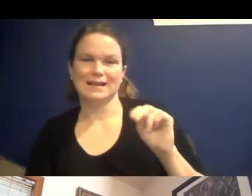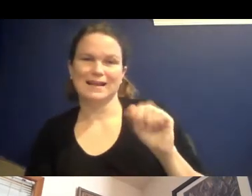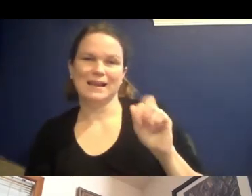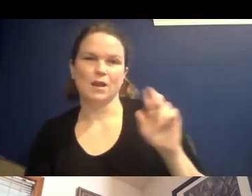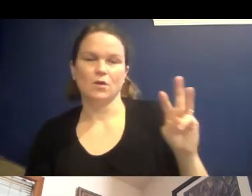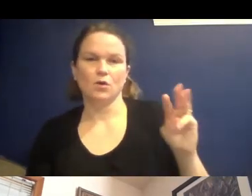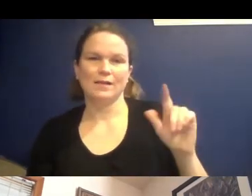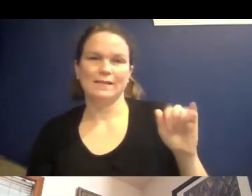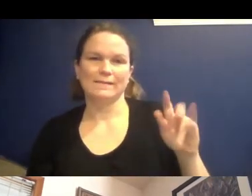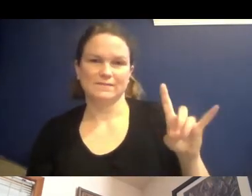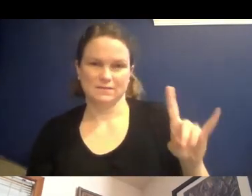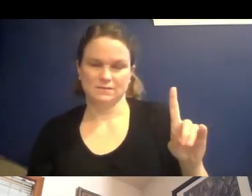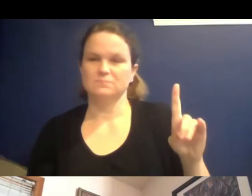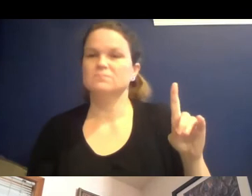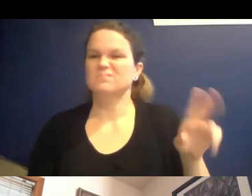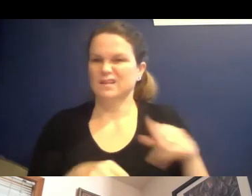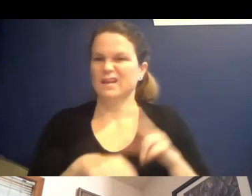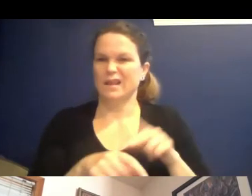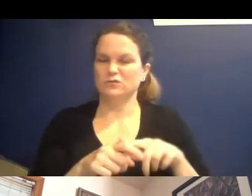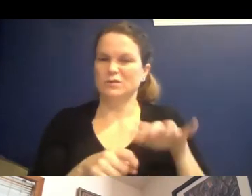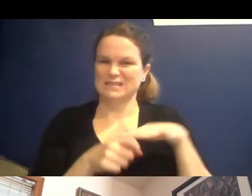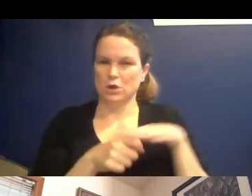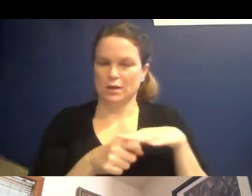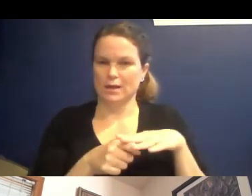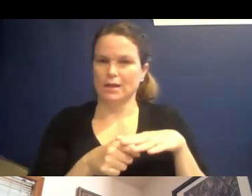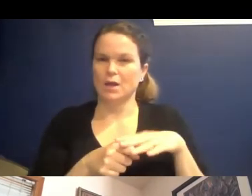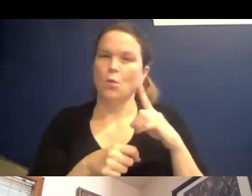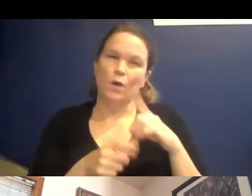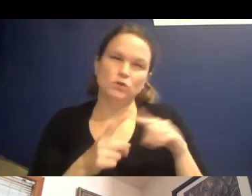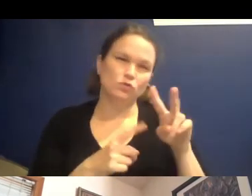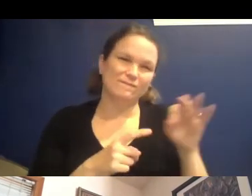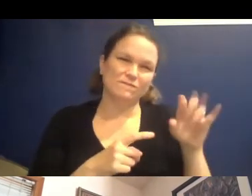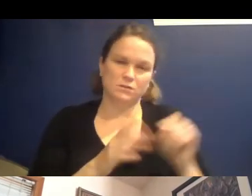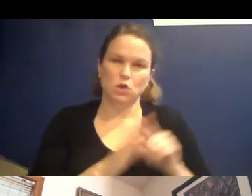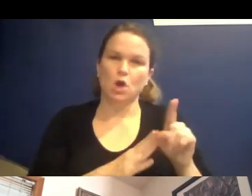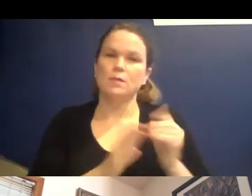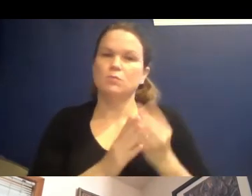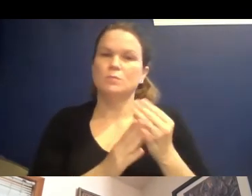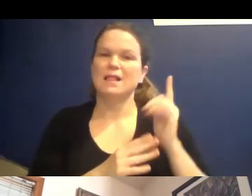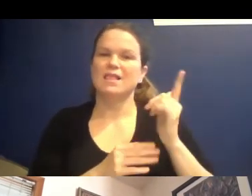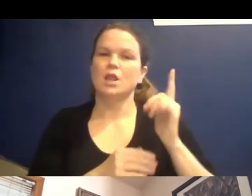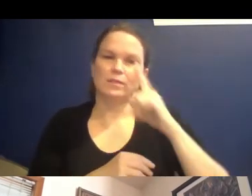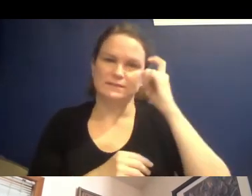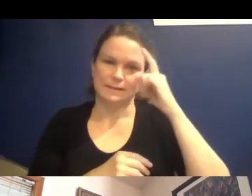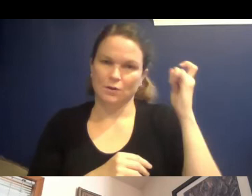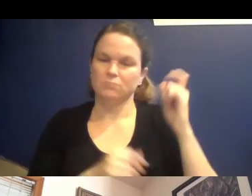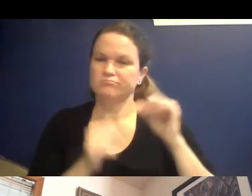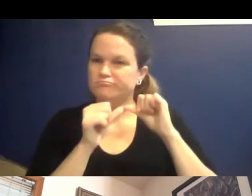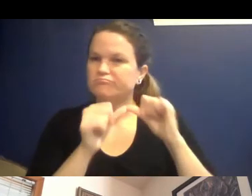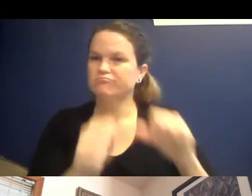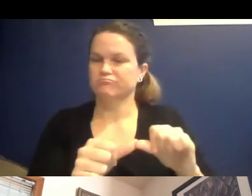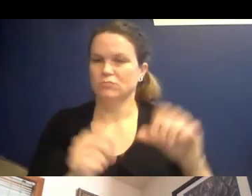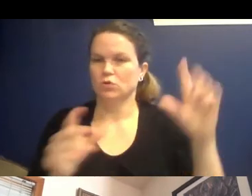States, including the Willamette Valley. It's about 1 to 2 feet tall and blooms later in the summer, thereby extending the blooming